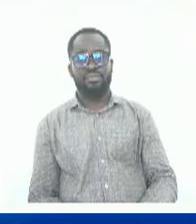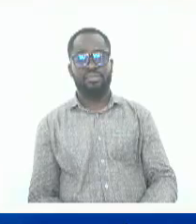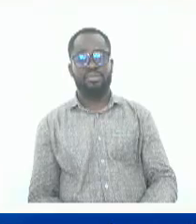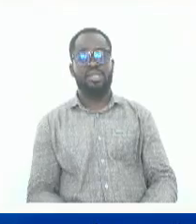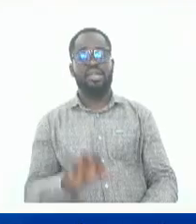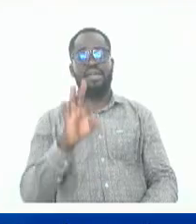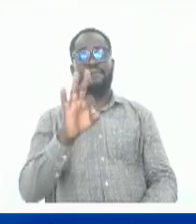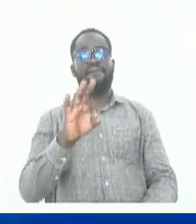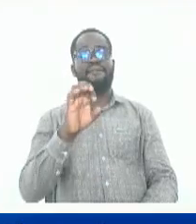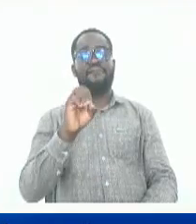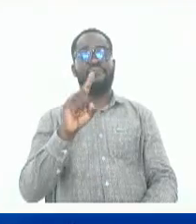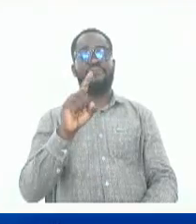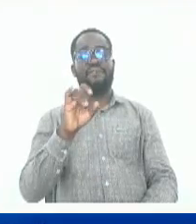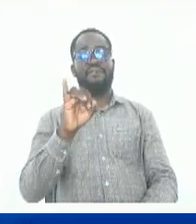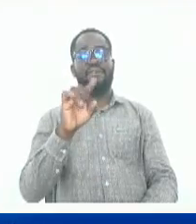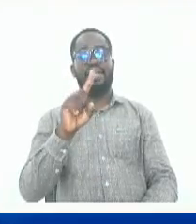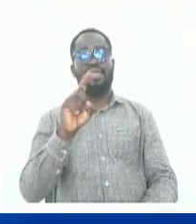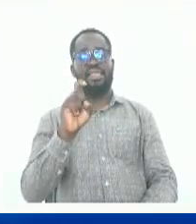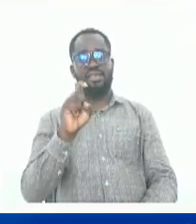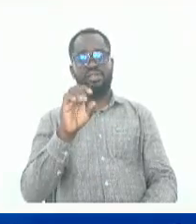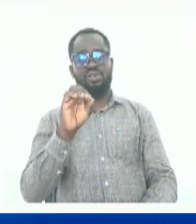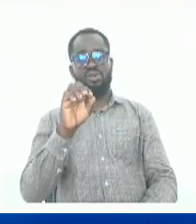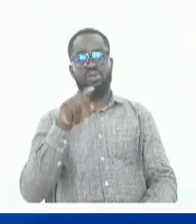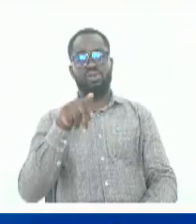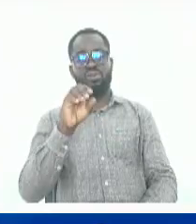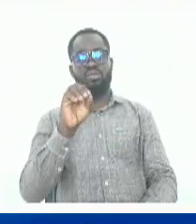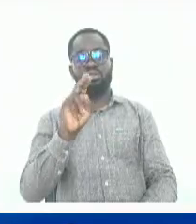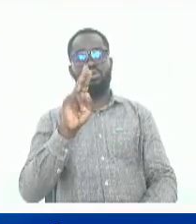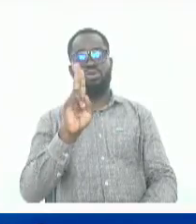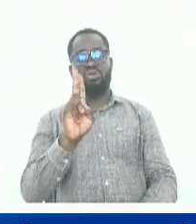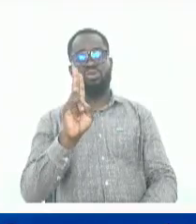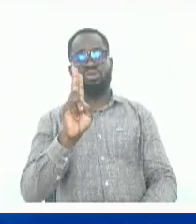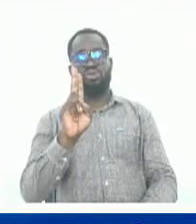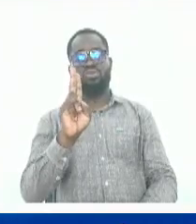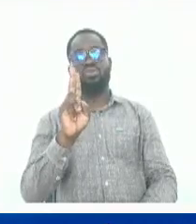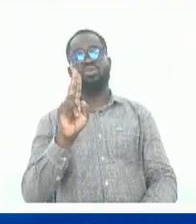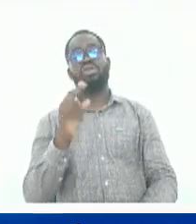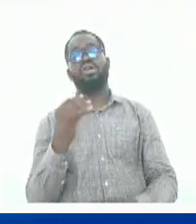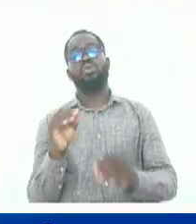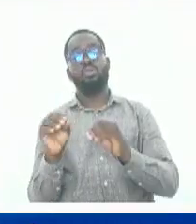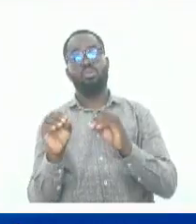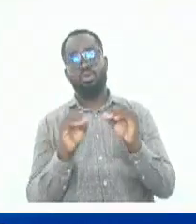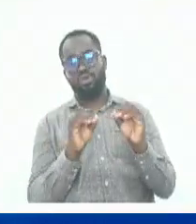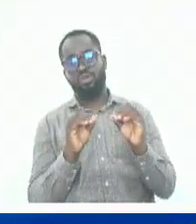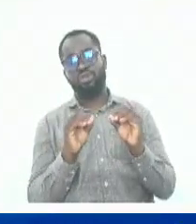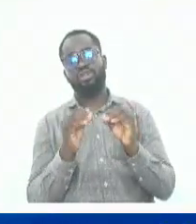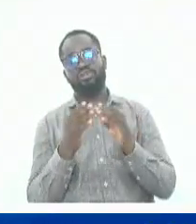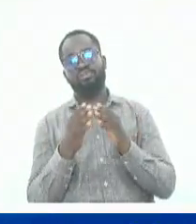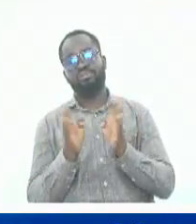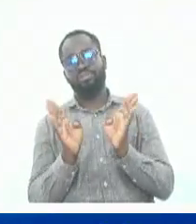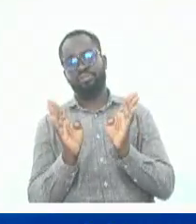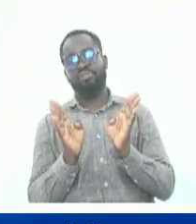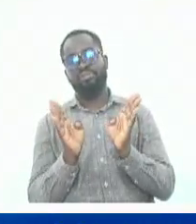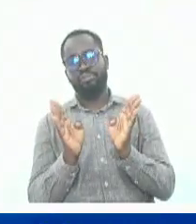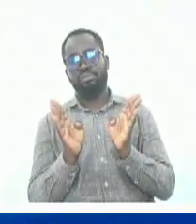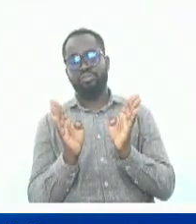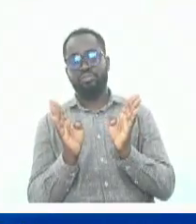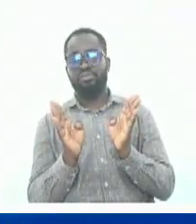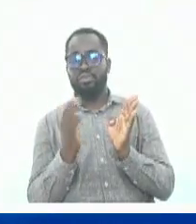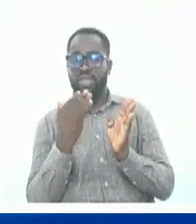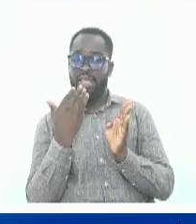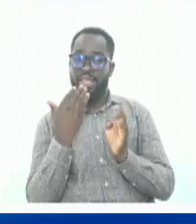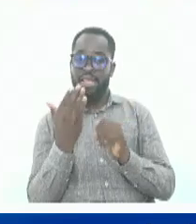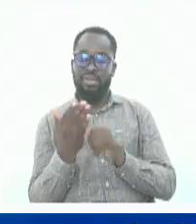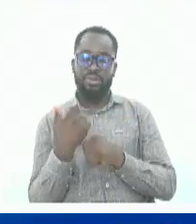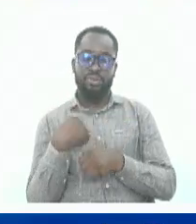Felix Opoku Yeboah has seconded the motion. Okay, the motion is duly carried. Thank you.